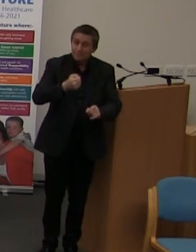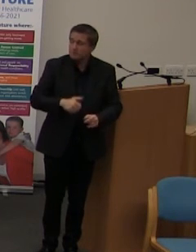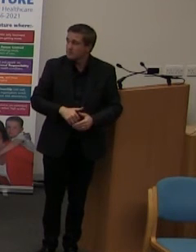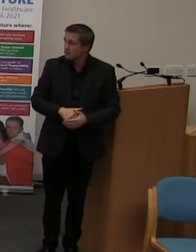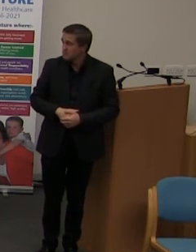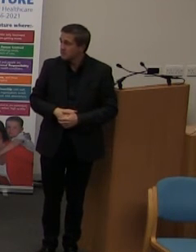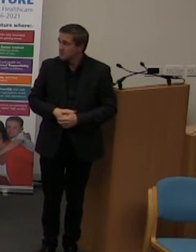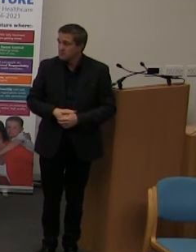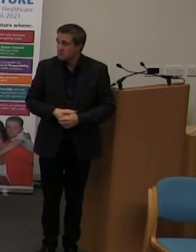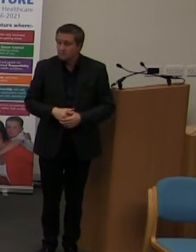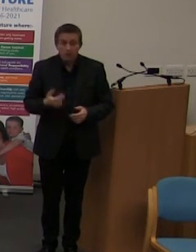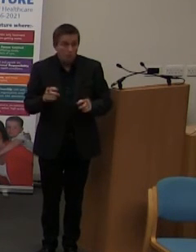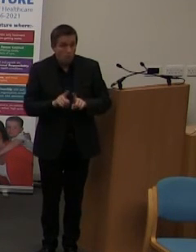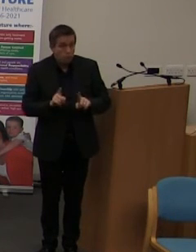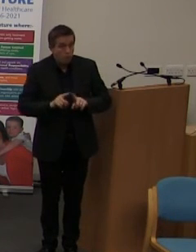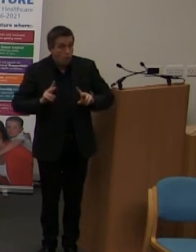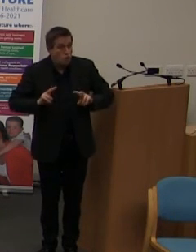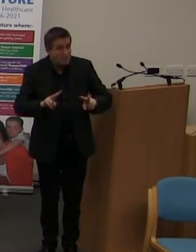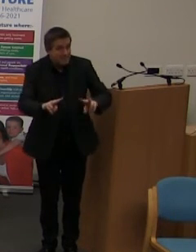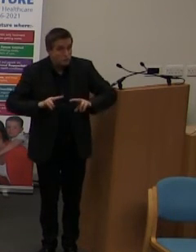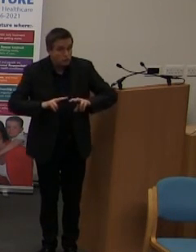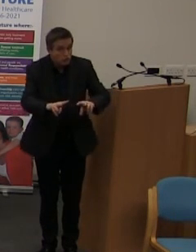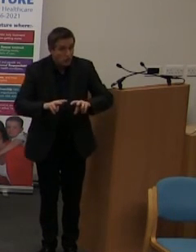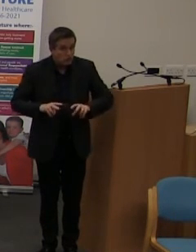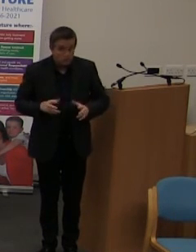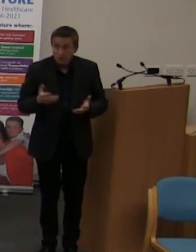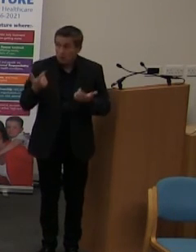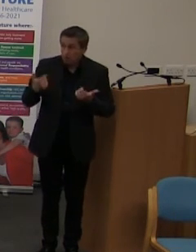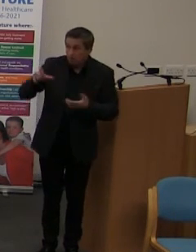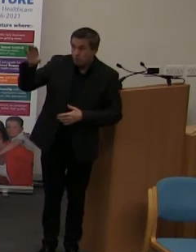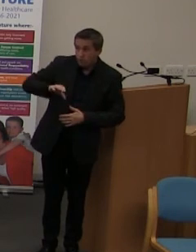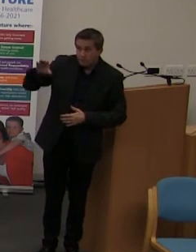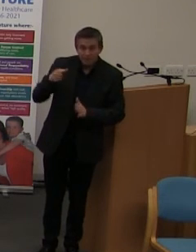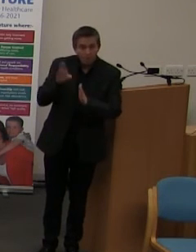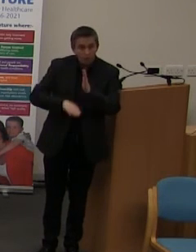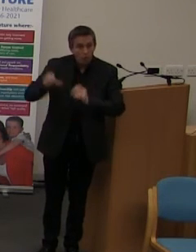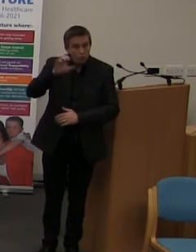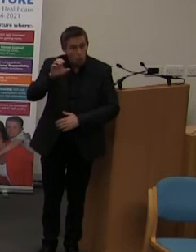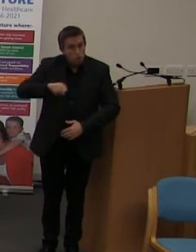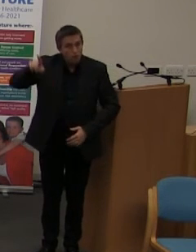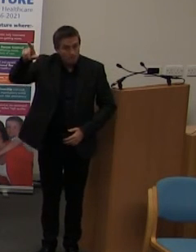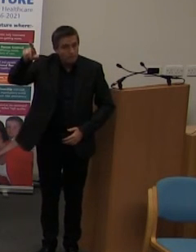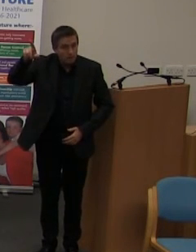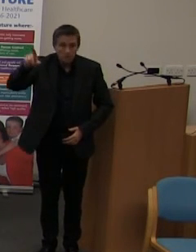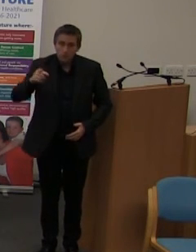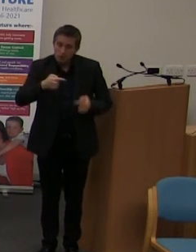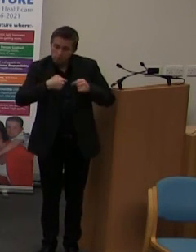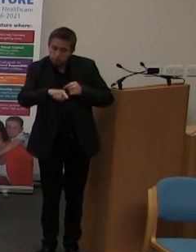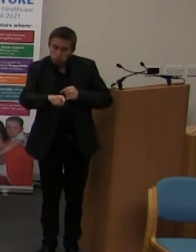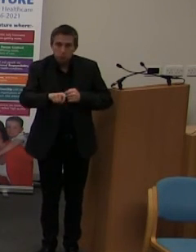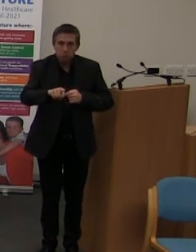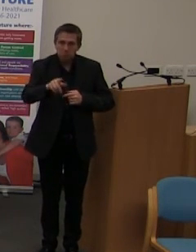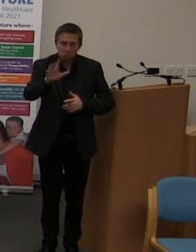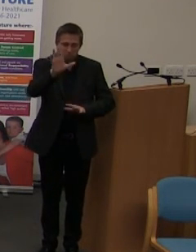around research as well, because we rely on an awful lot of research funding coming from Europe as well. So there's an awful lot of unknowns. This is